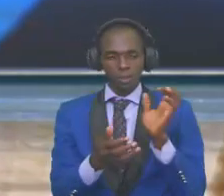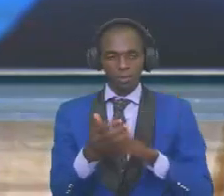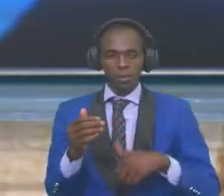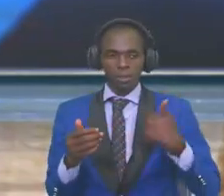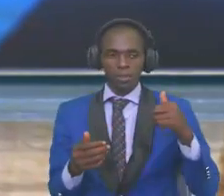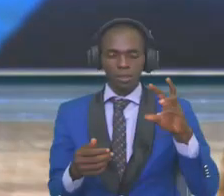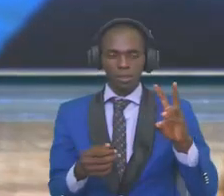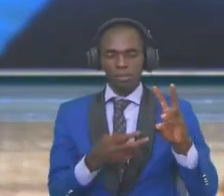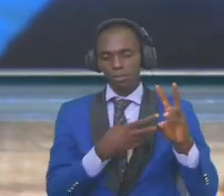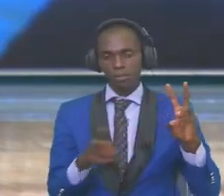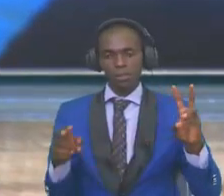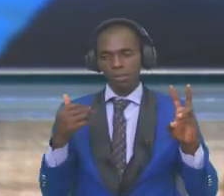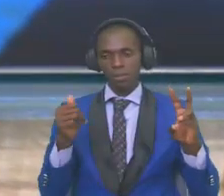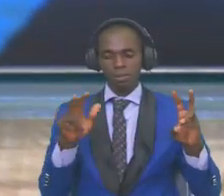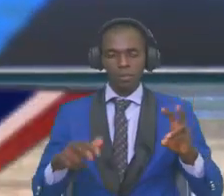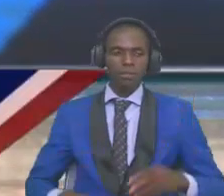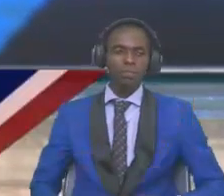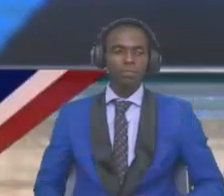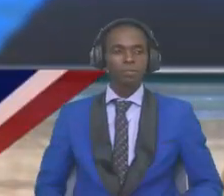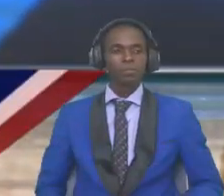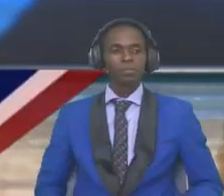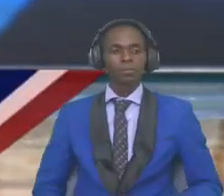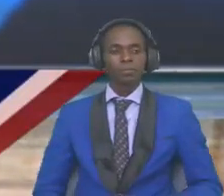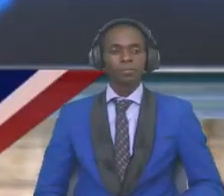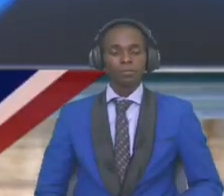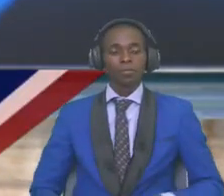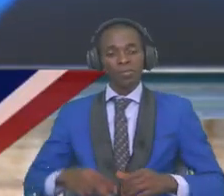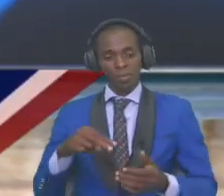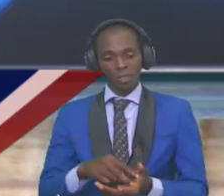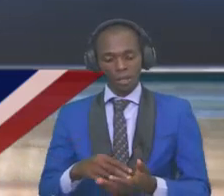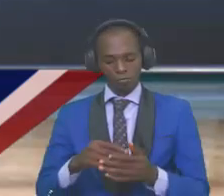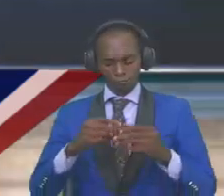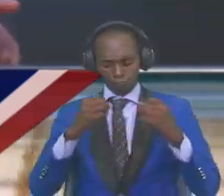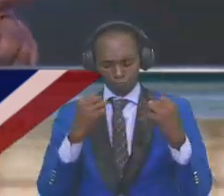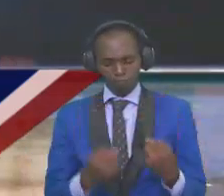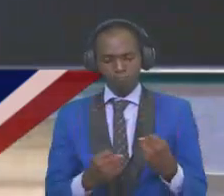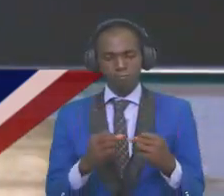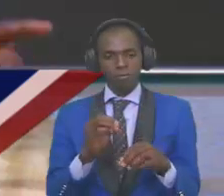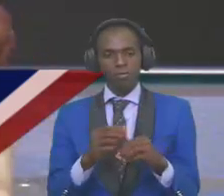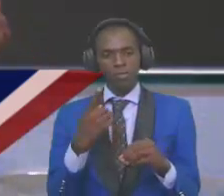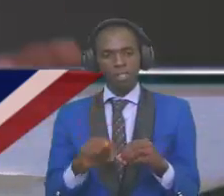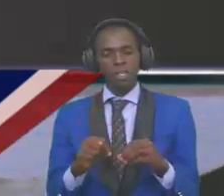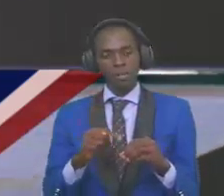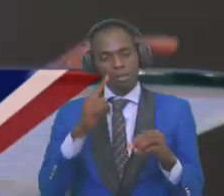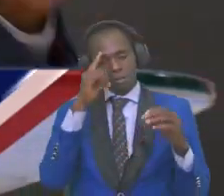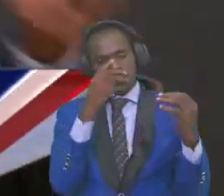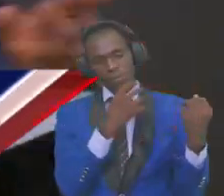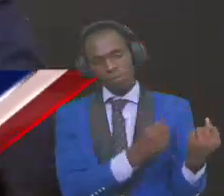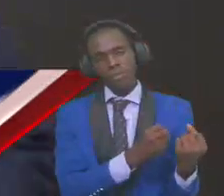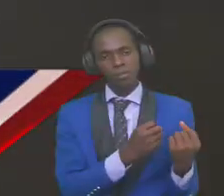verse 13. Watch ye, stand fast in the faith. Quit you